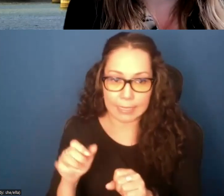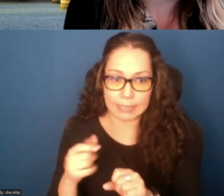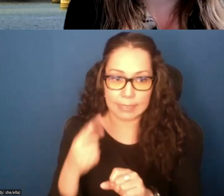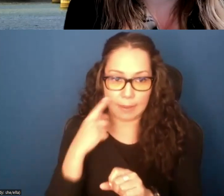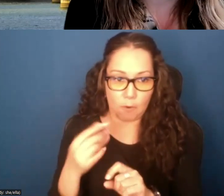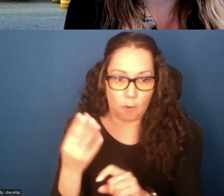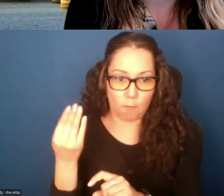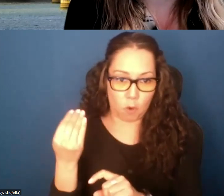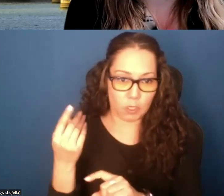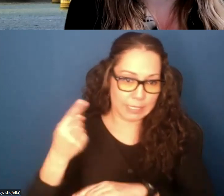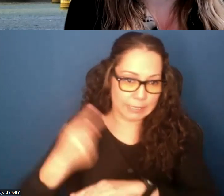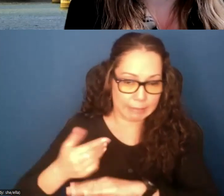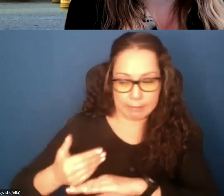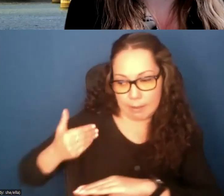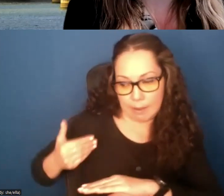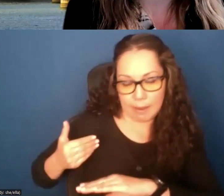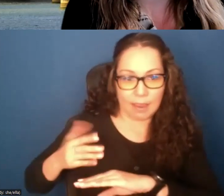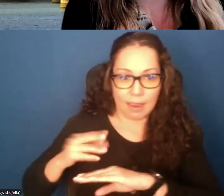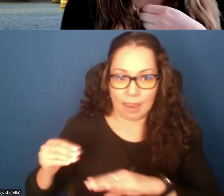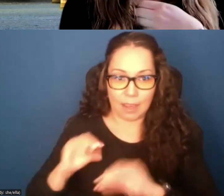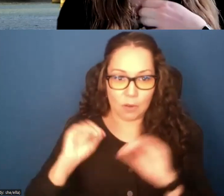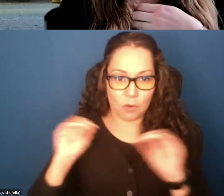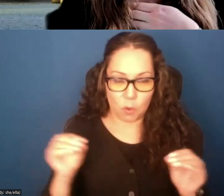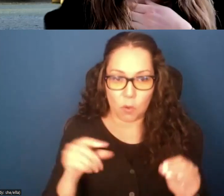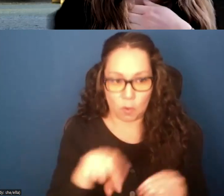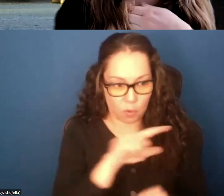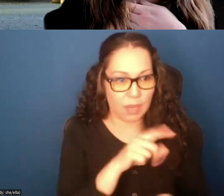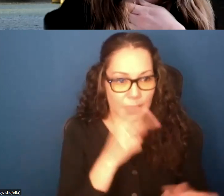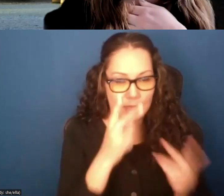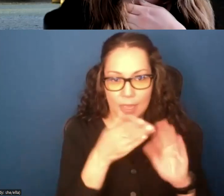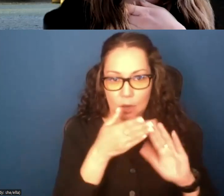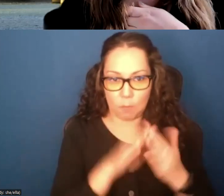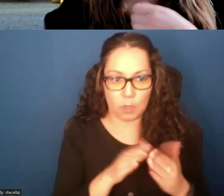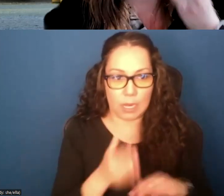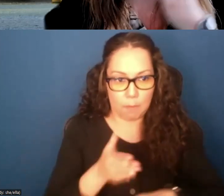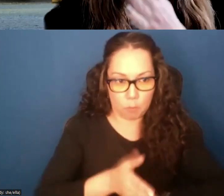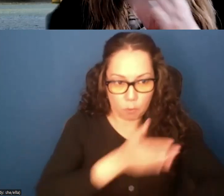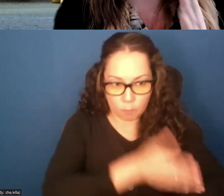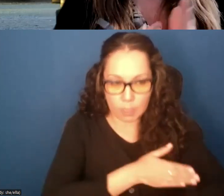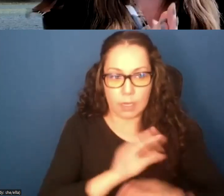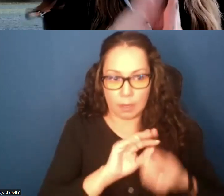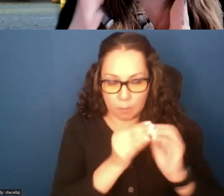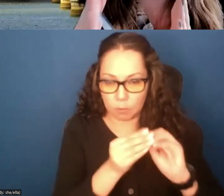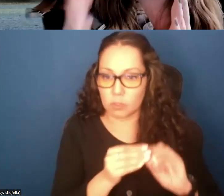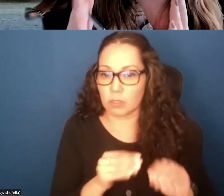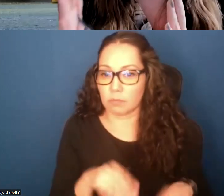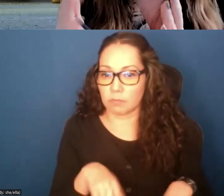days and COVID incidents in the community was decreasing. So that represented a major